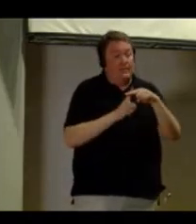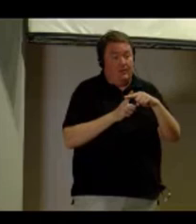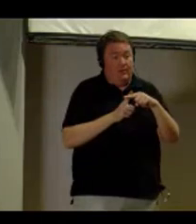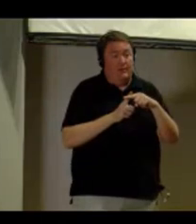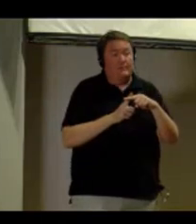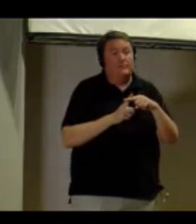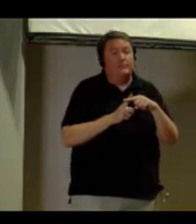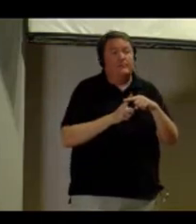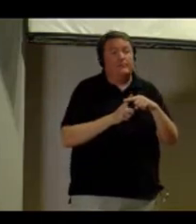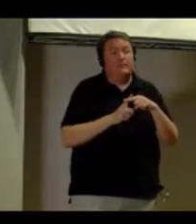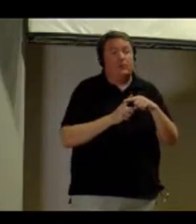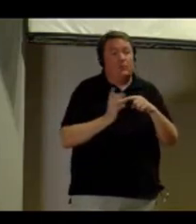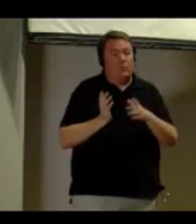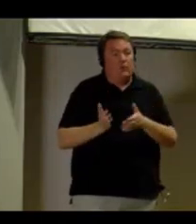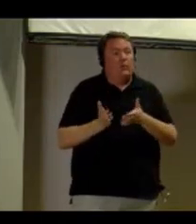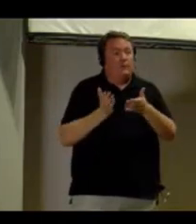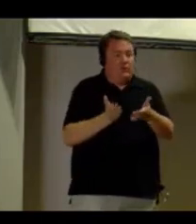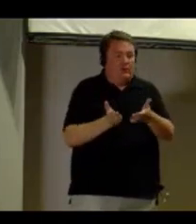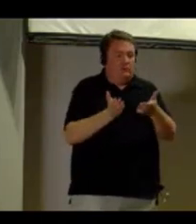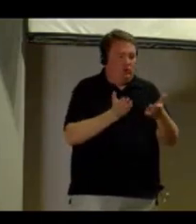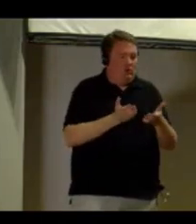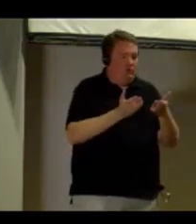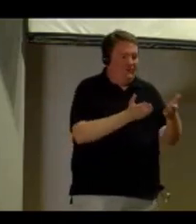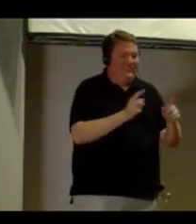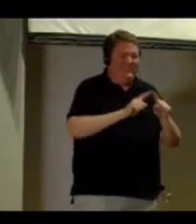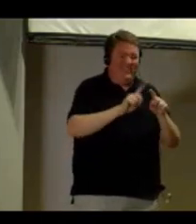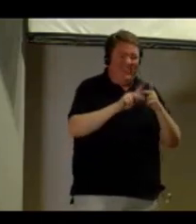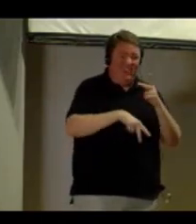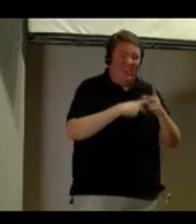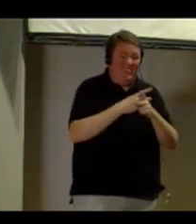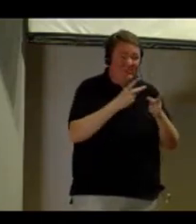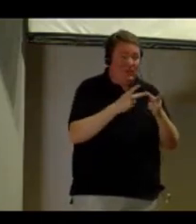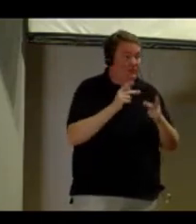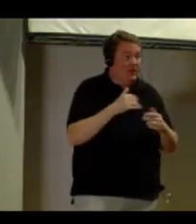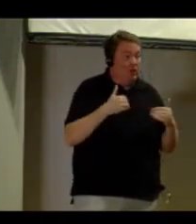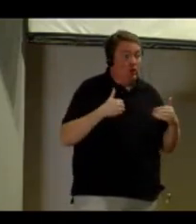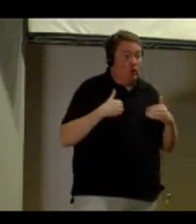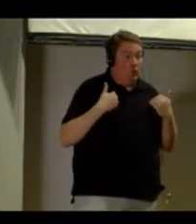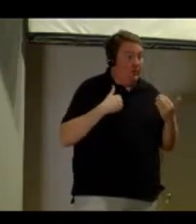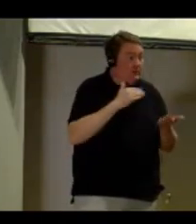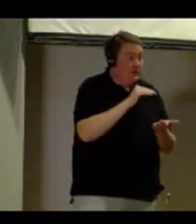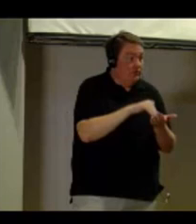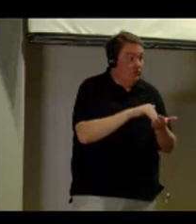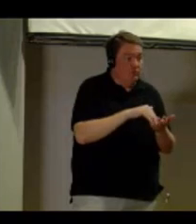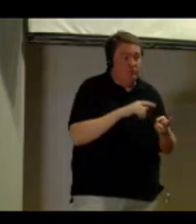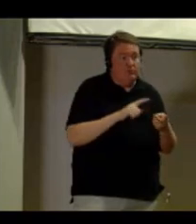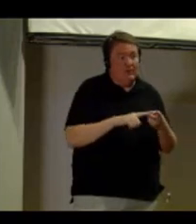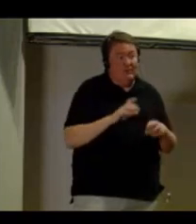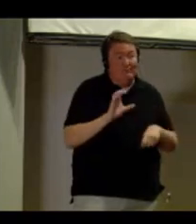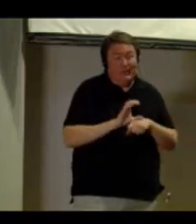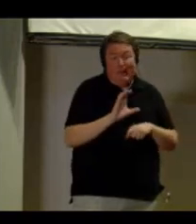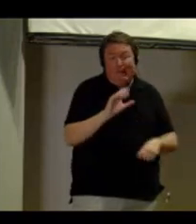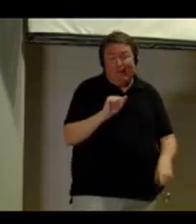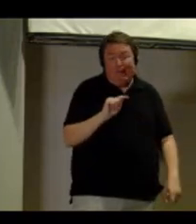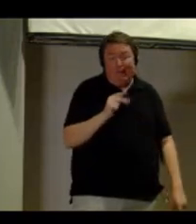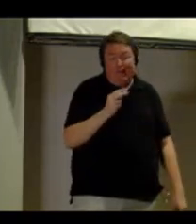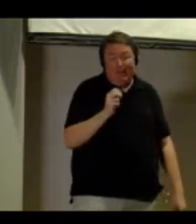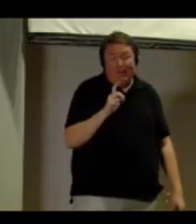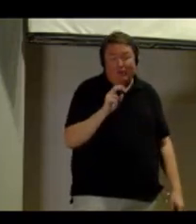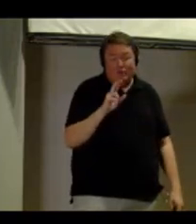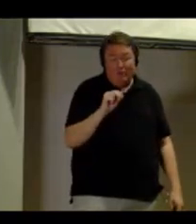to different sorts of places. So we're taking it to some youth centres, we're taking it to cathedrals, we're taking it